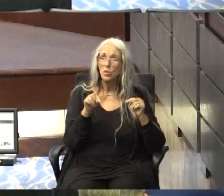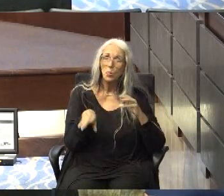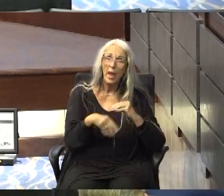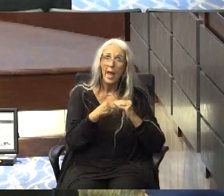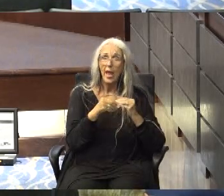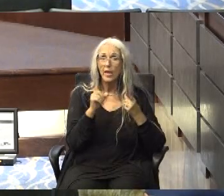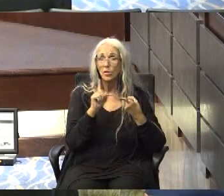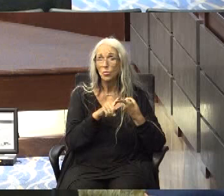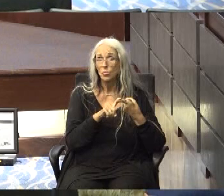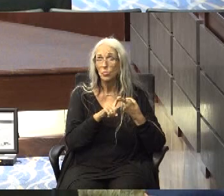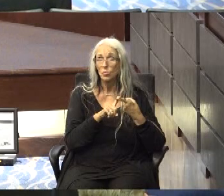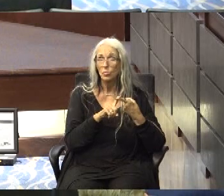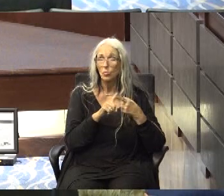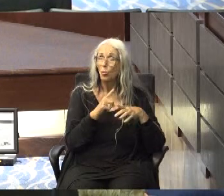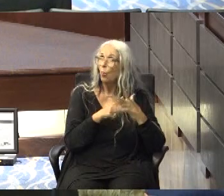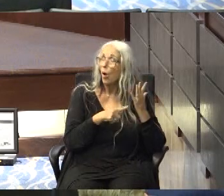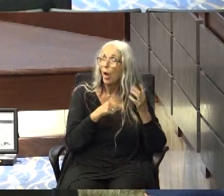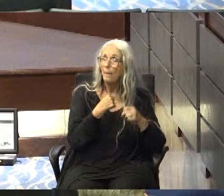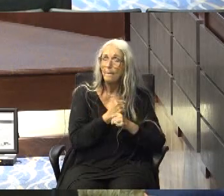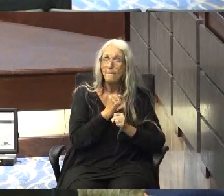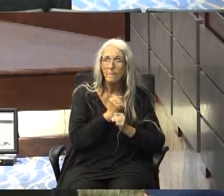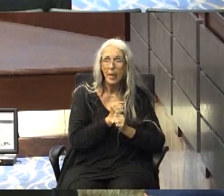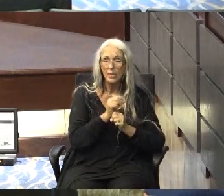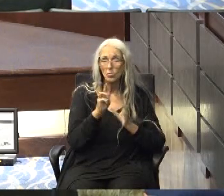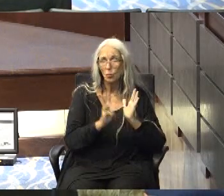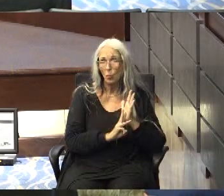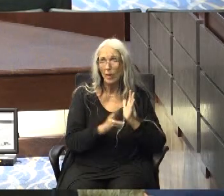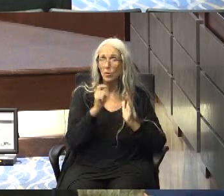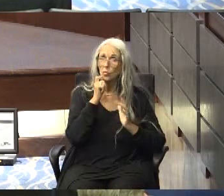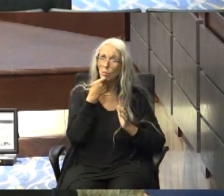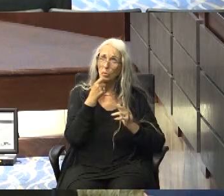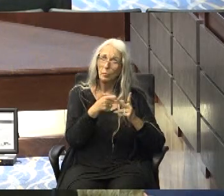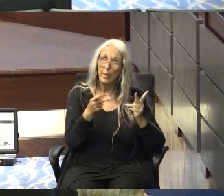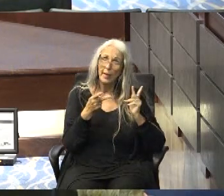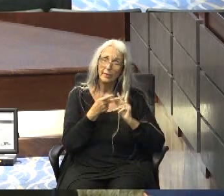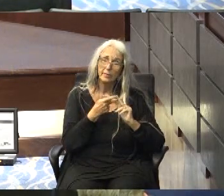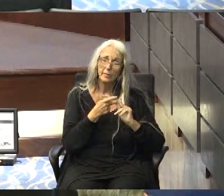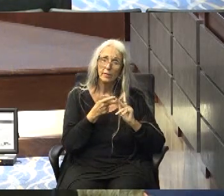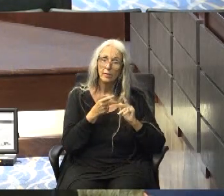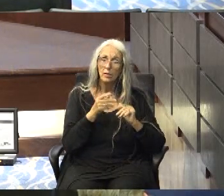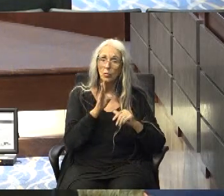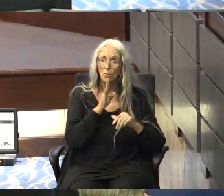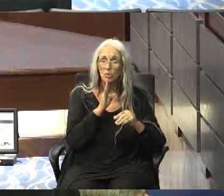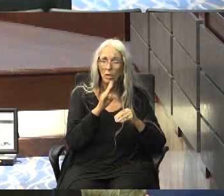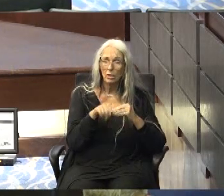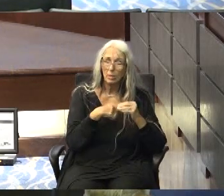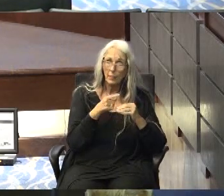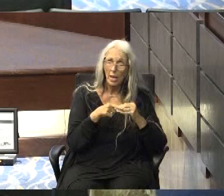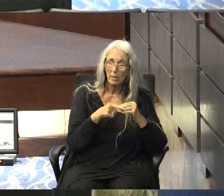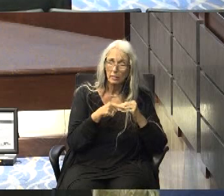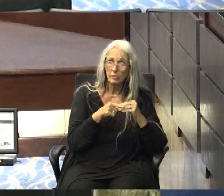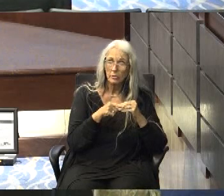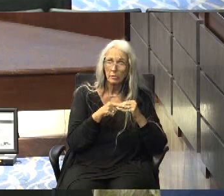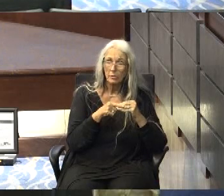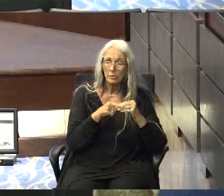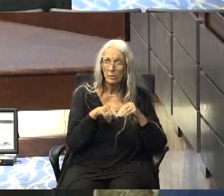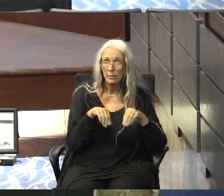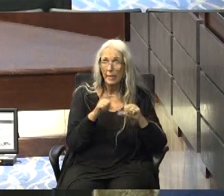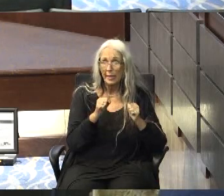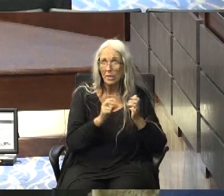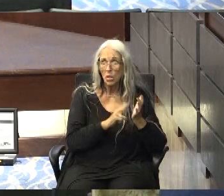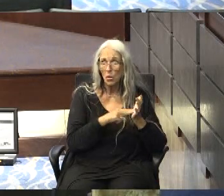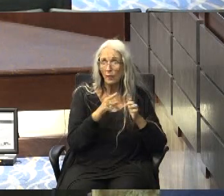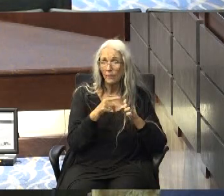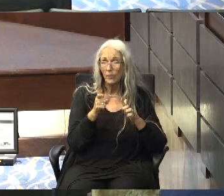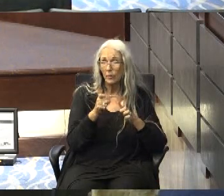to the what makes Waco a cool place, what makes downtown Waco a cool place, because we're talking about. I'm just taking notes from that